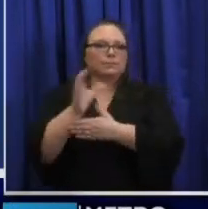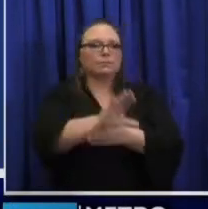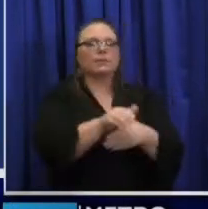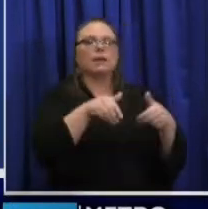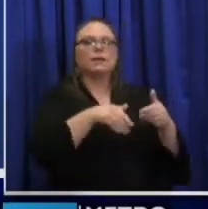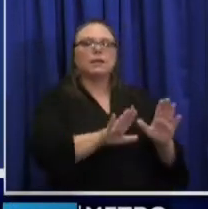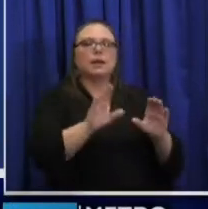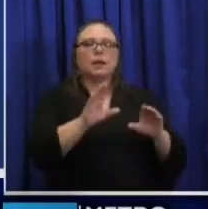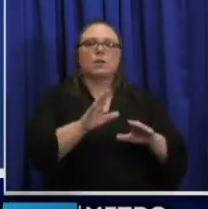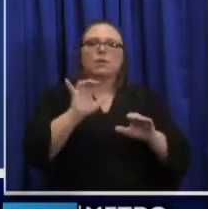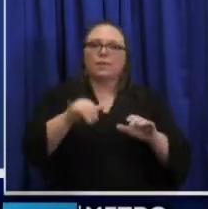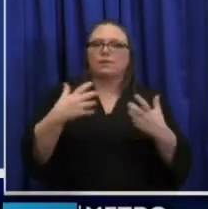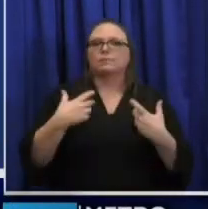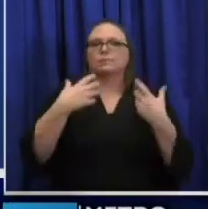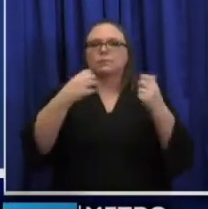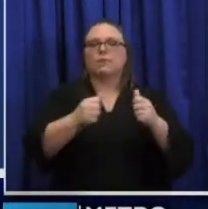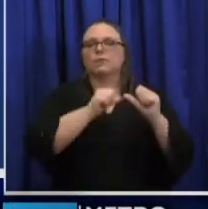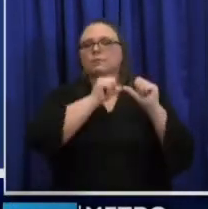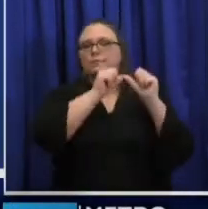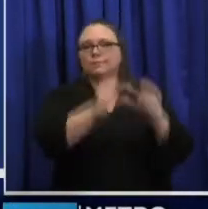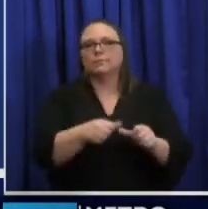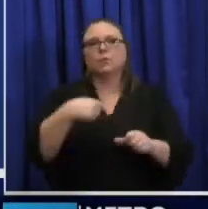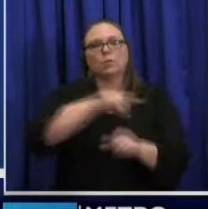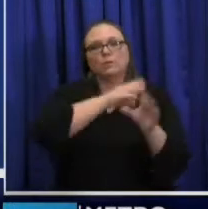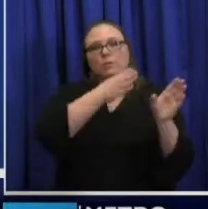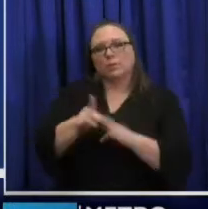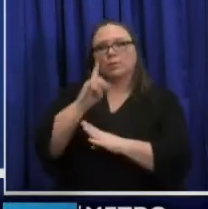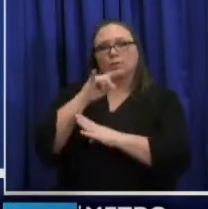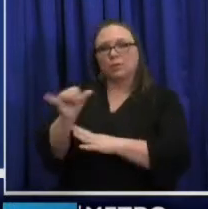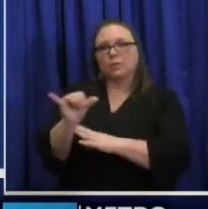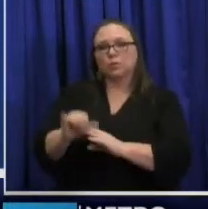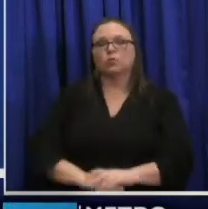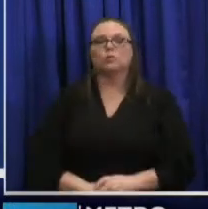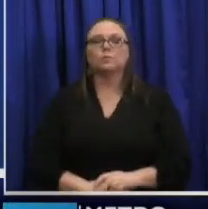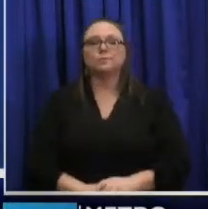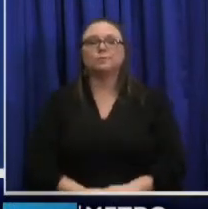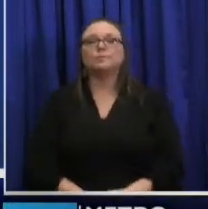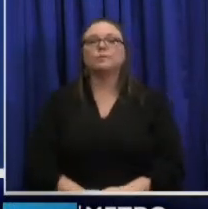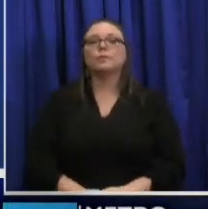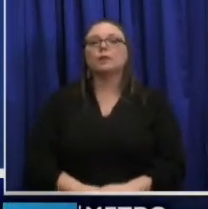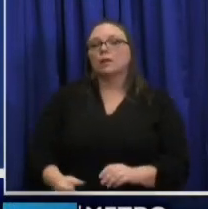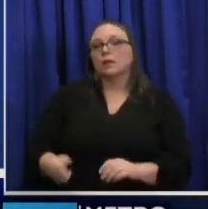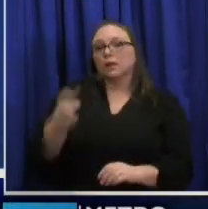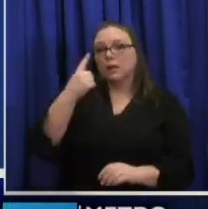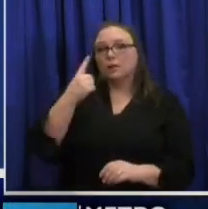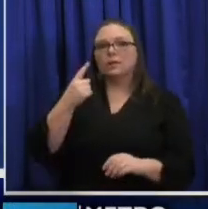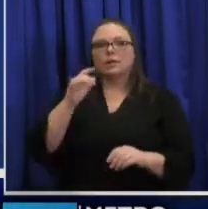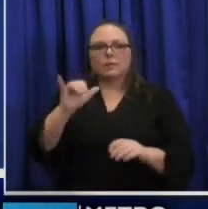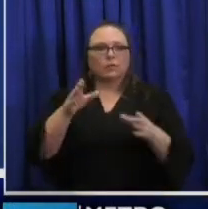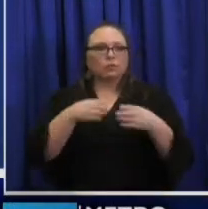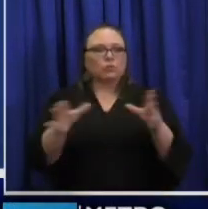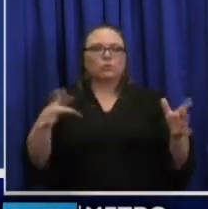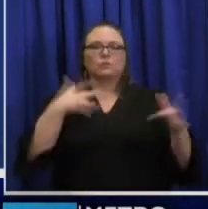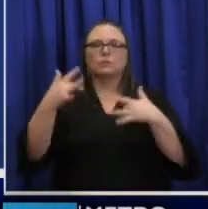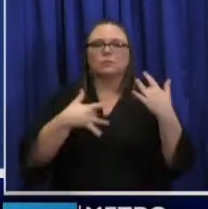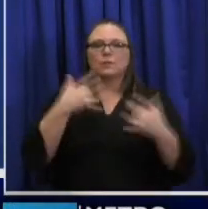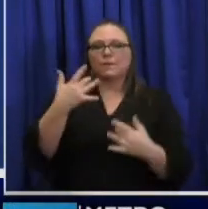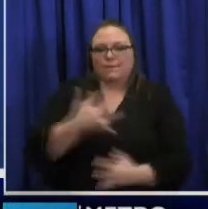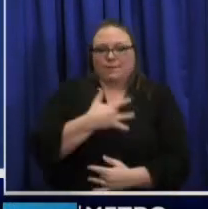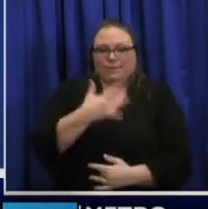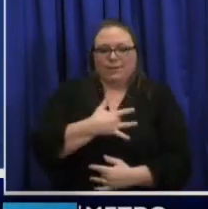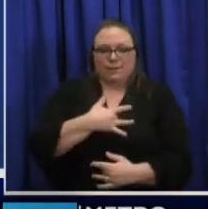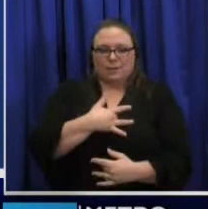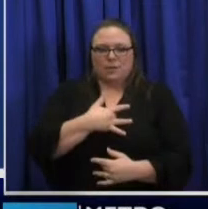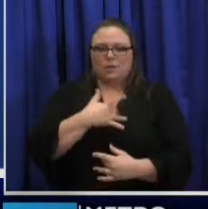robust recovery, and that's something that we have to plan for too, with the general excitement, I think, of feeling that an